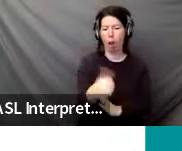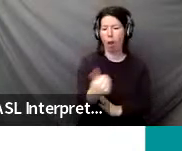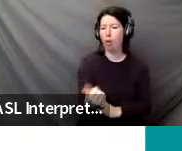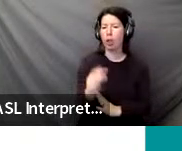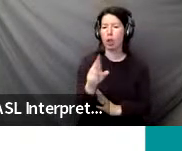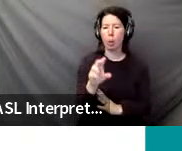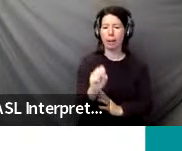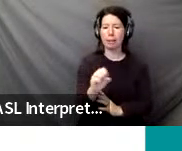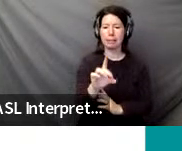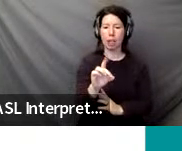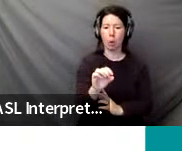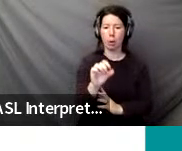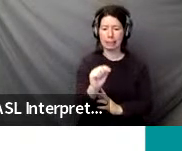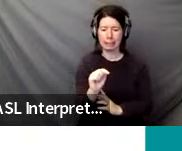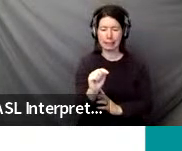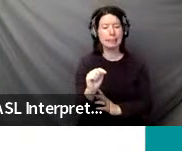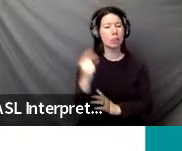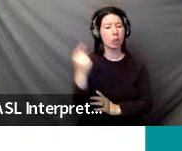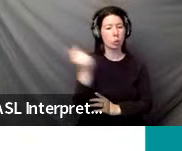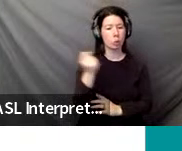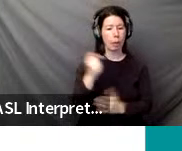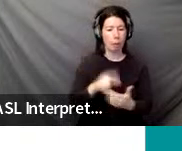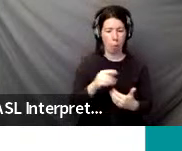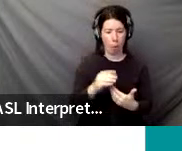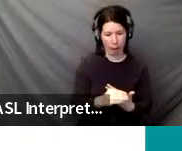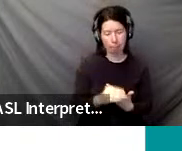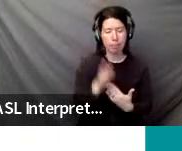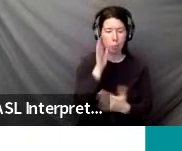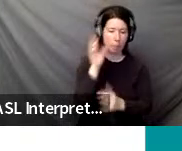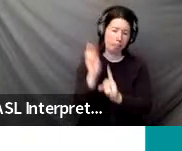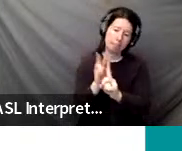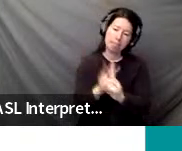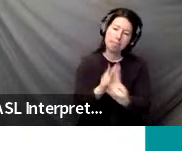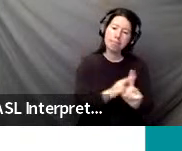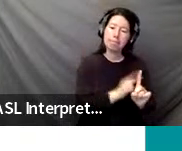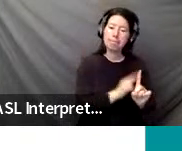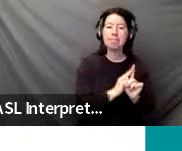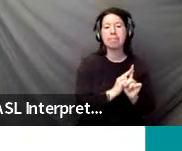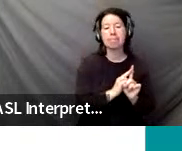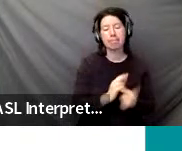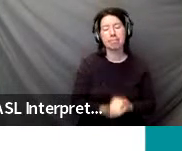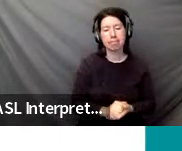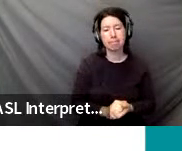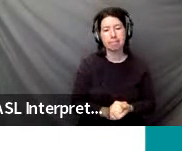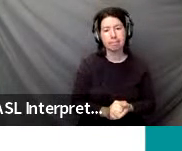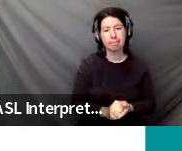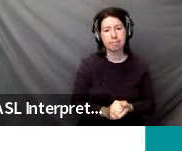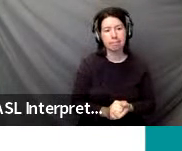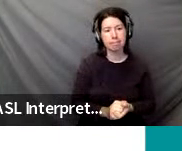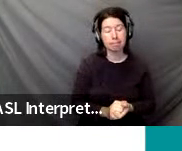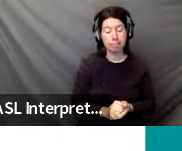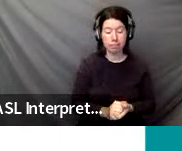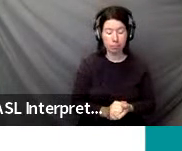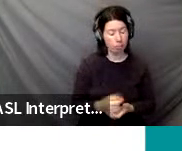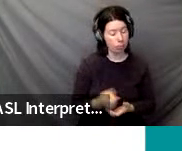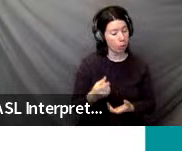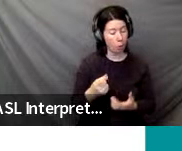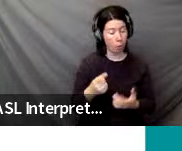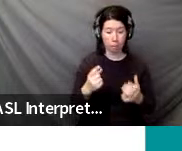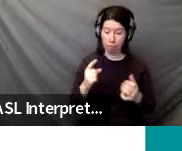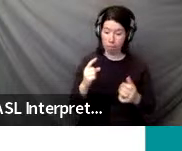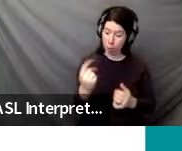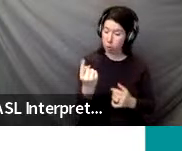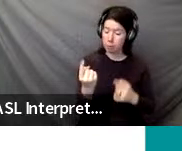USDOT grant programs. So we are seeking first to